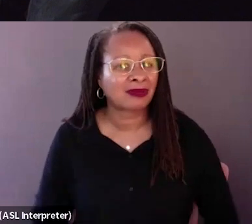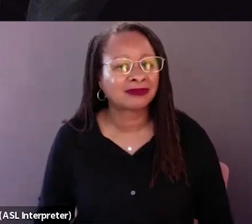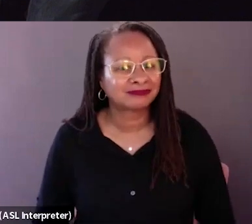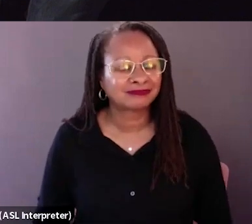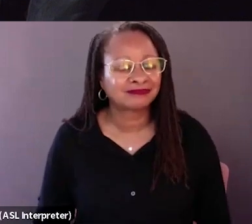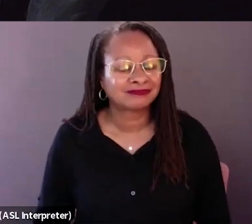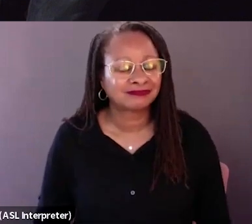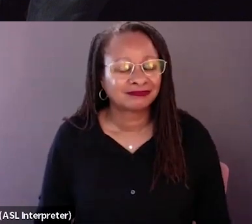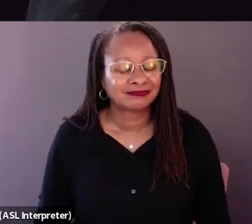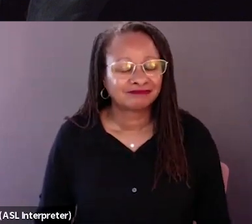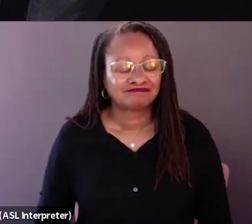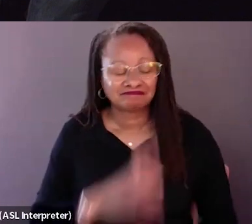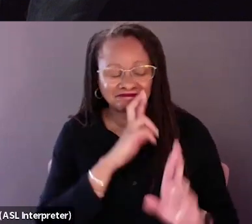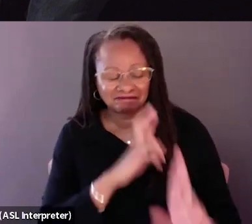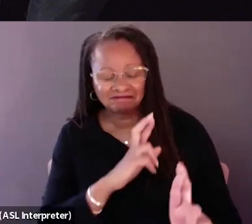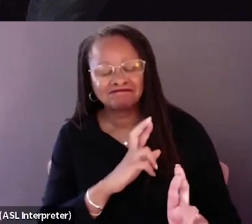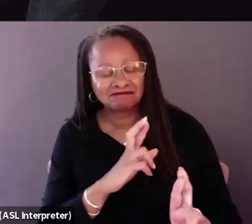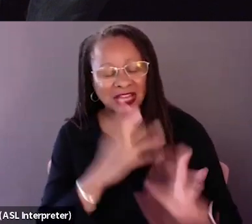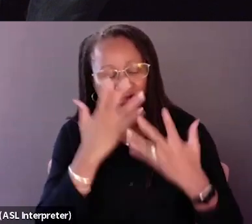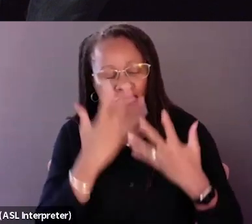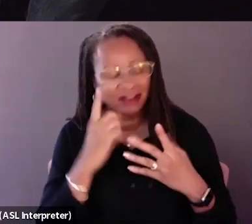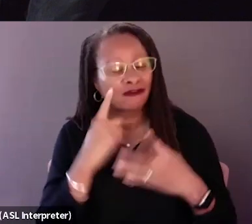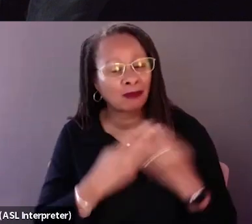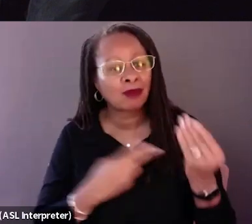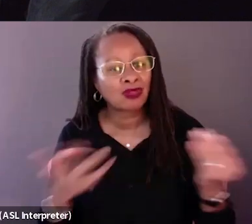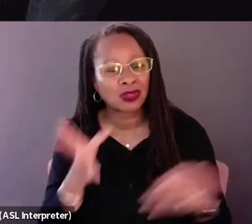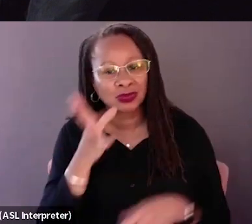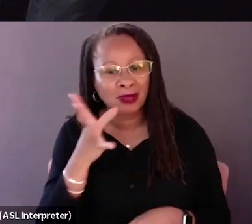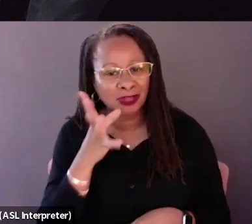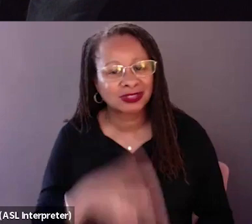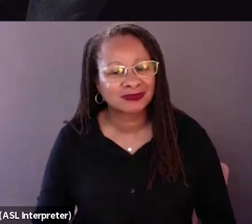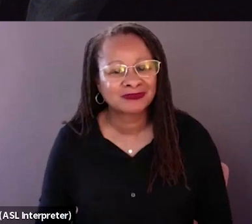So I, you know, respected and kind of grieved for both of those mothers.